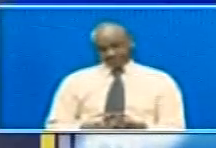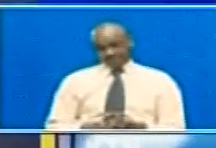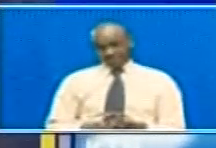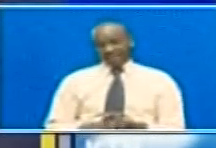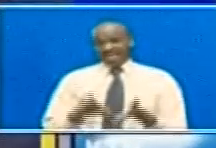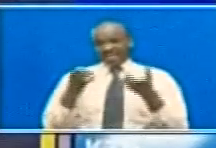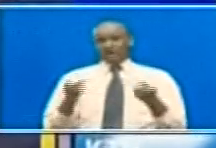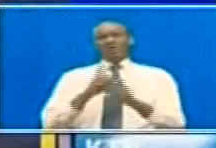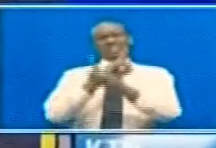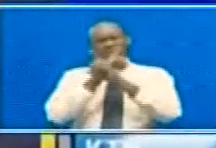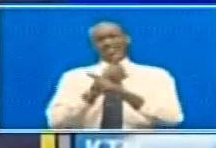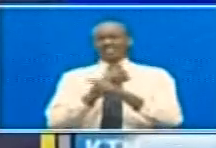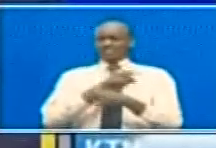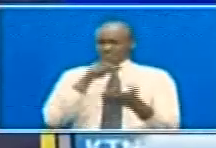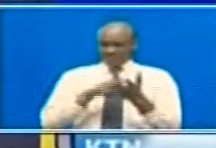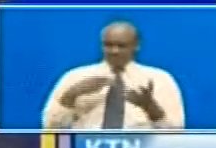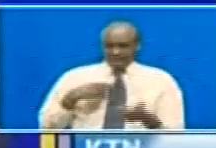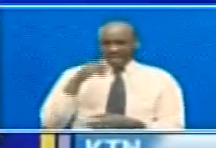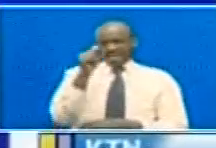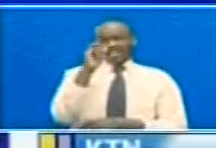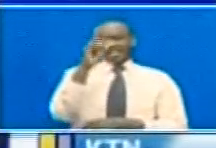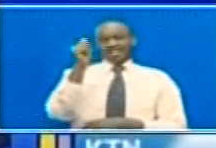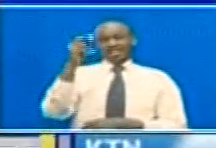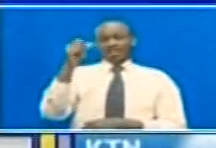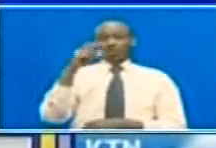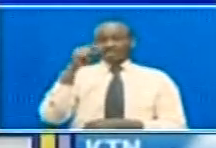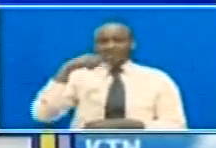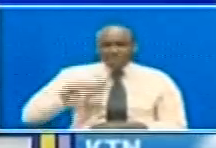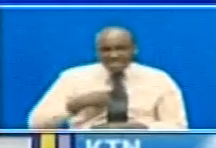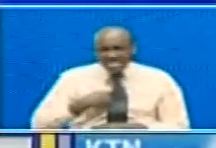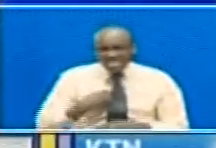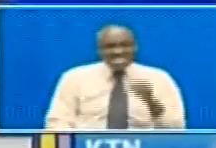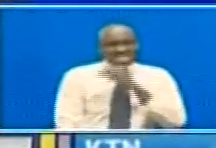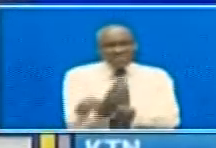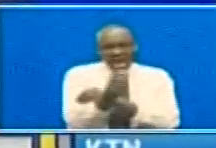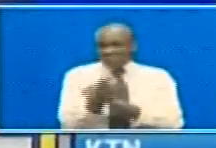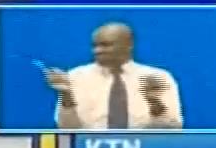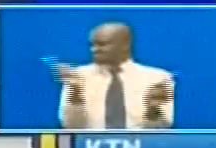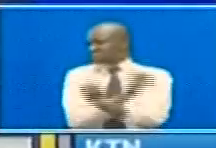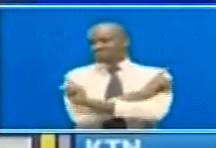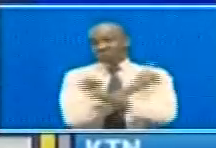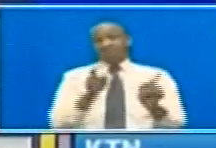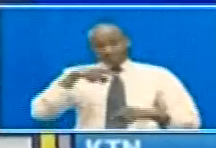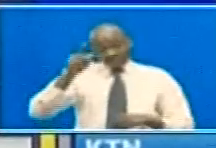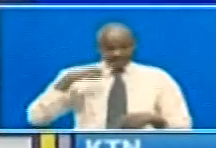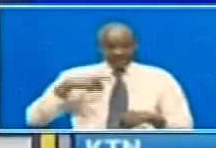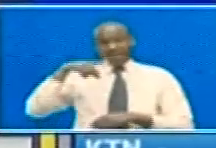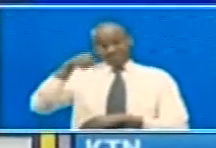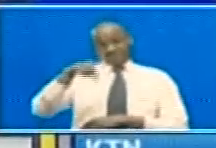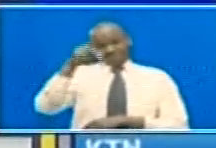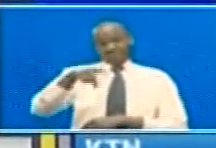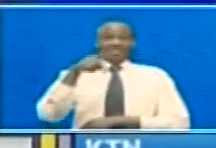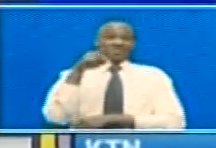Now, Defense Principal Secretary Mutai Iringo denies that he offered any bribe to anyone. Appearing before the Parliamentary Powers and